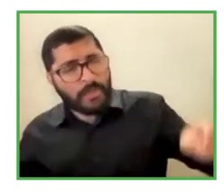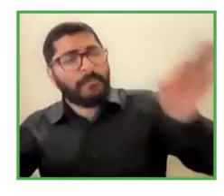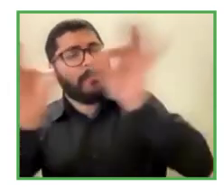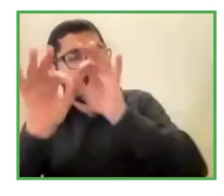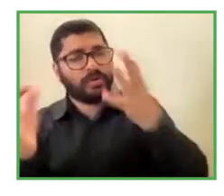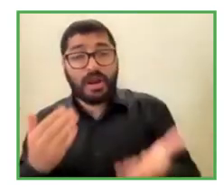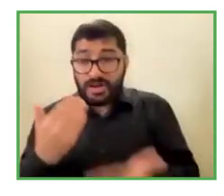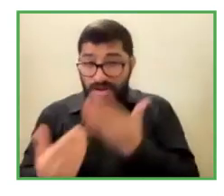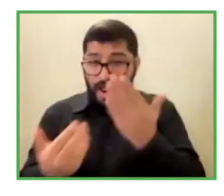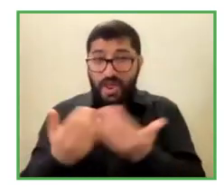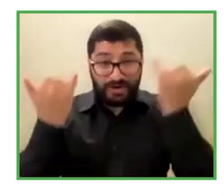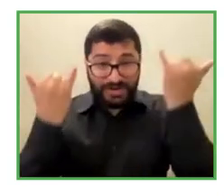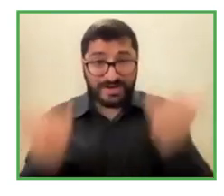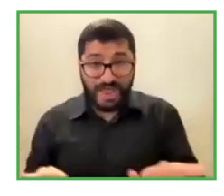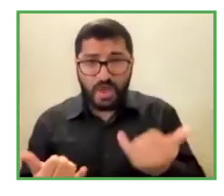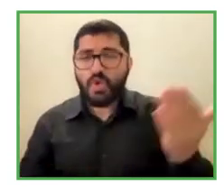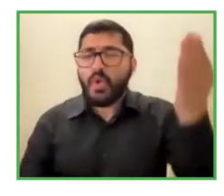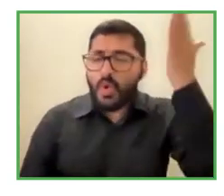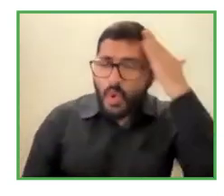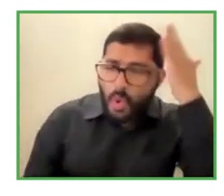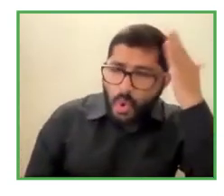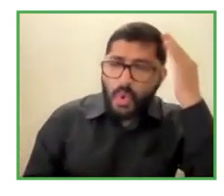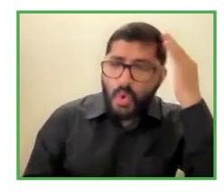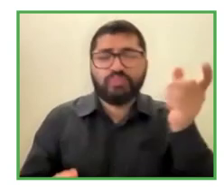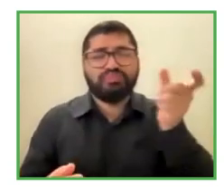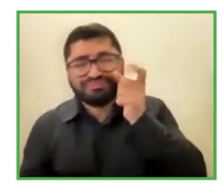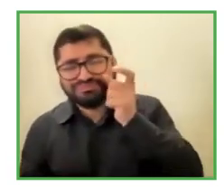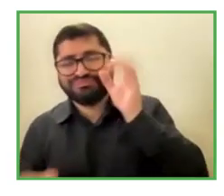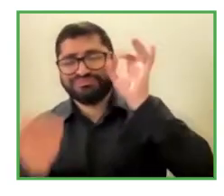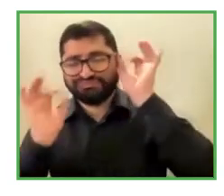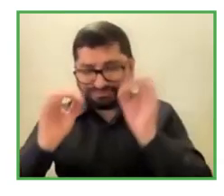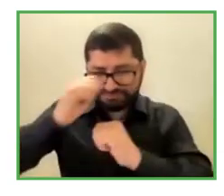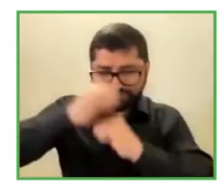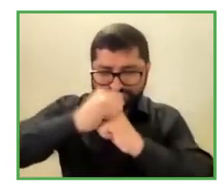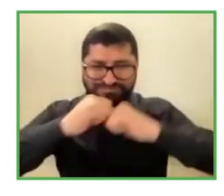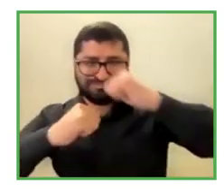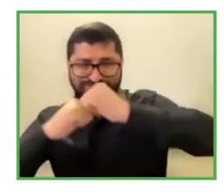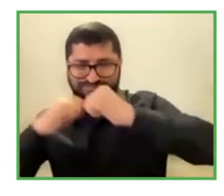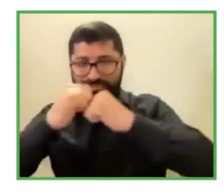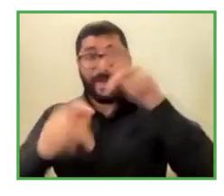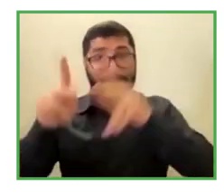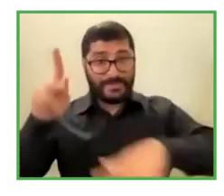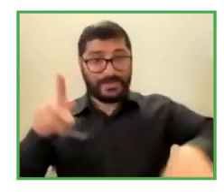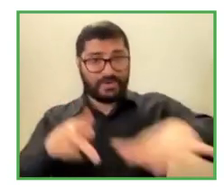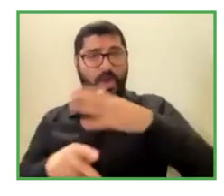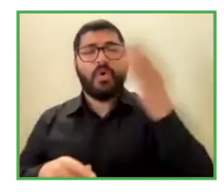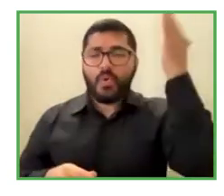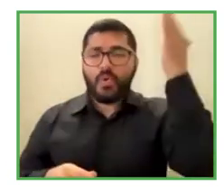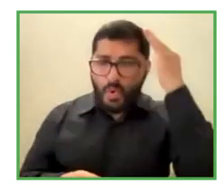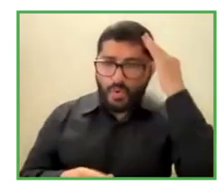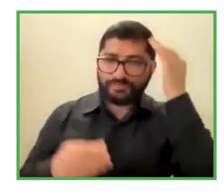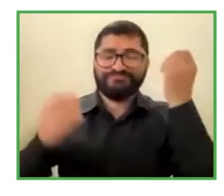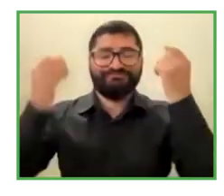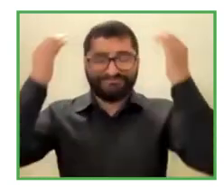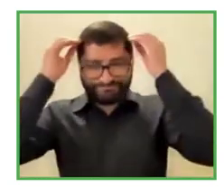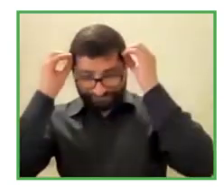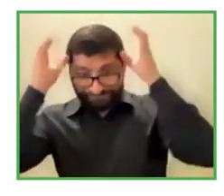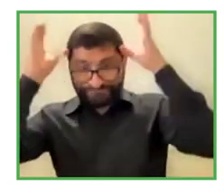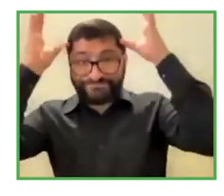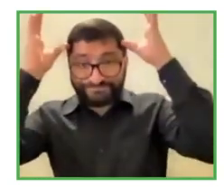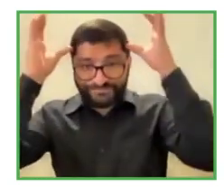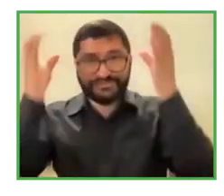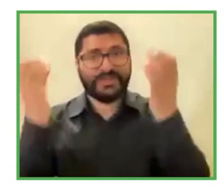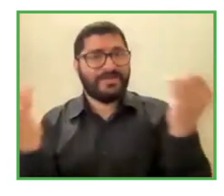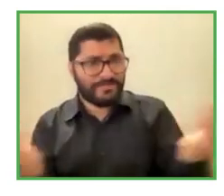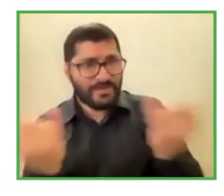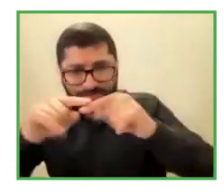knowledge and coordinate the people holding that knowledge and making it available, giving space to discussion and understanding that the leaders